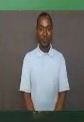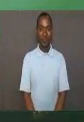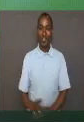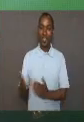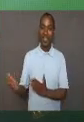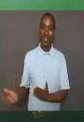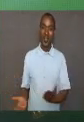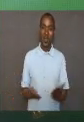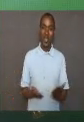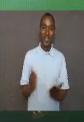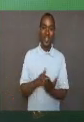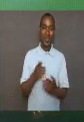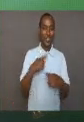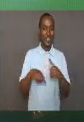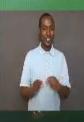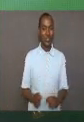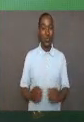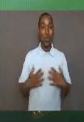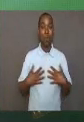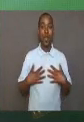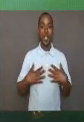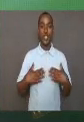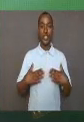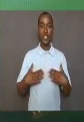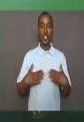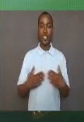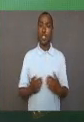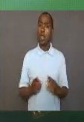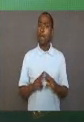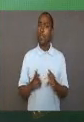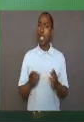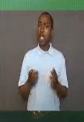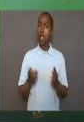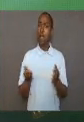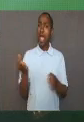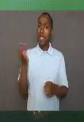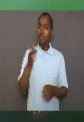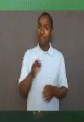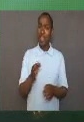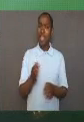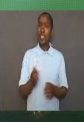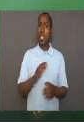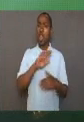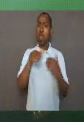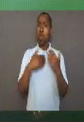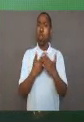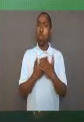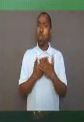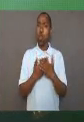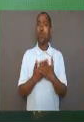Welcome back. Breathing is a necessary and automatic life